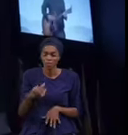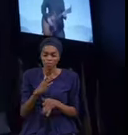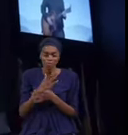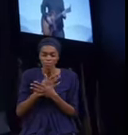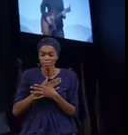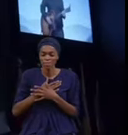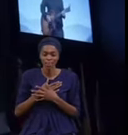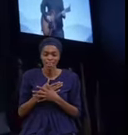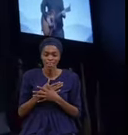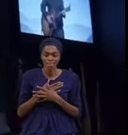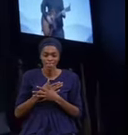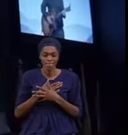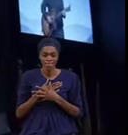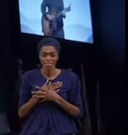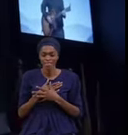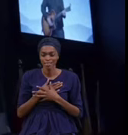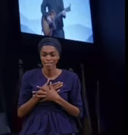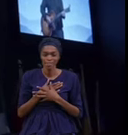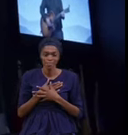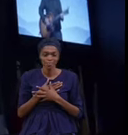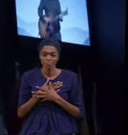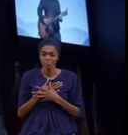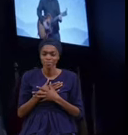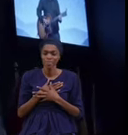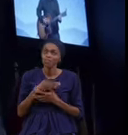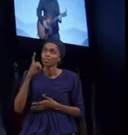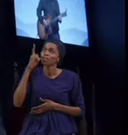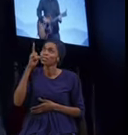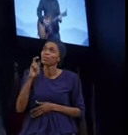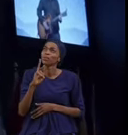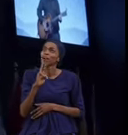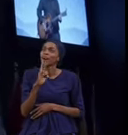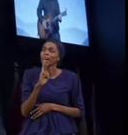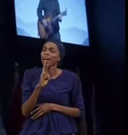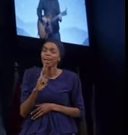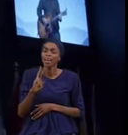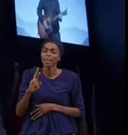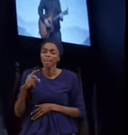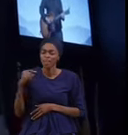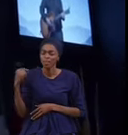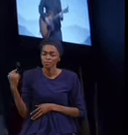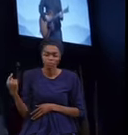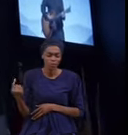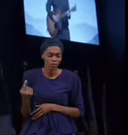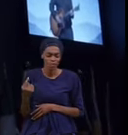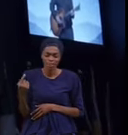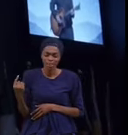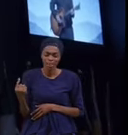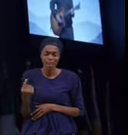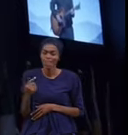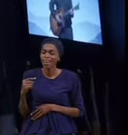forever mine. Oh, and you are